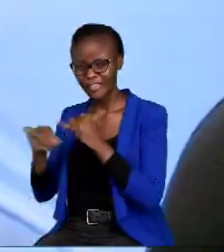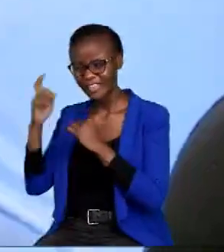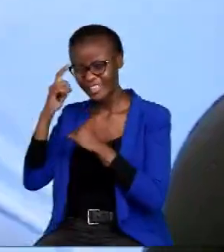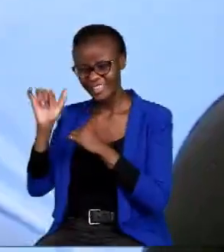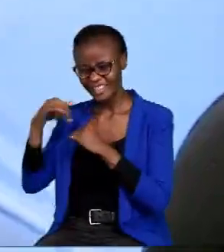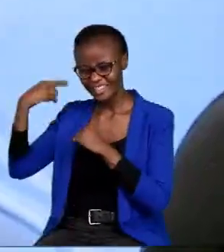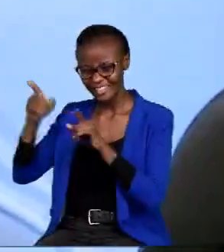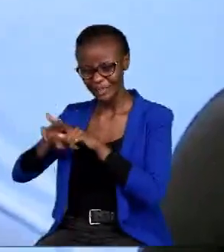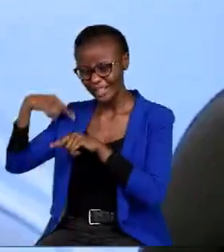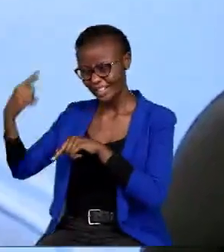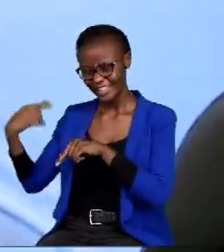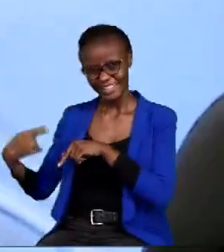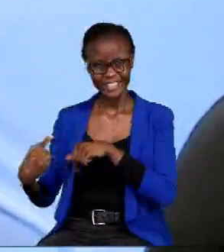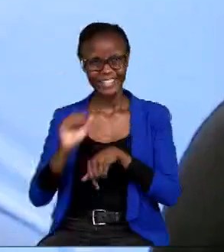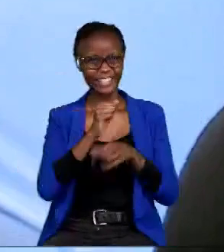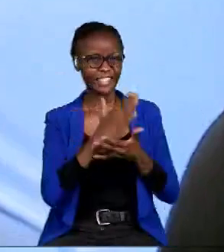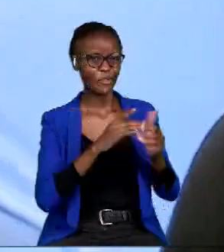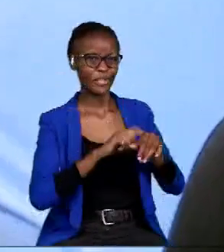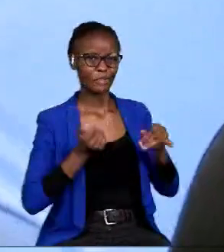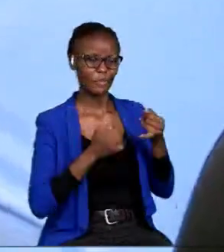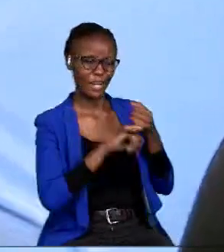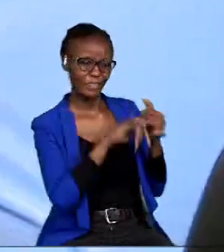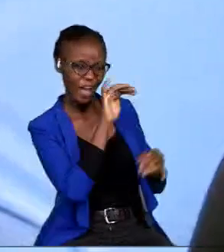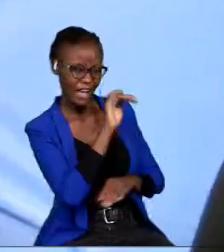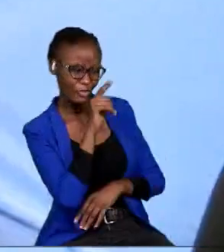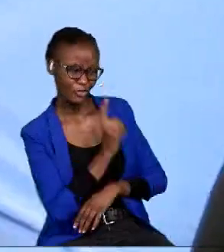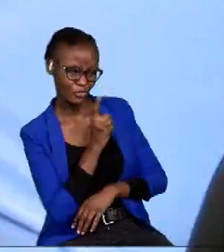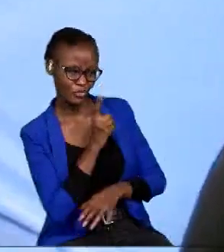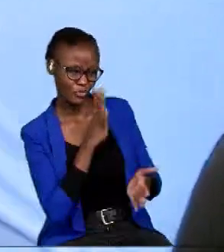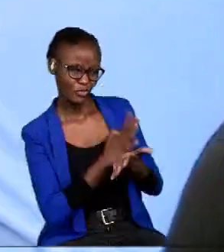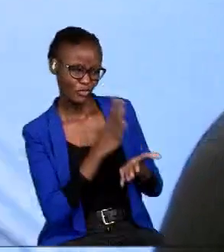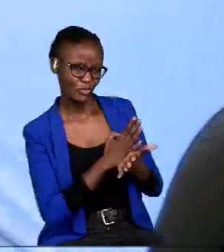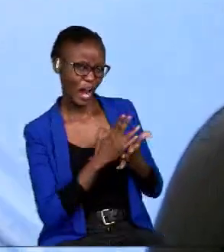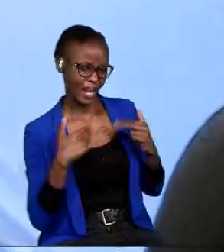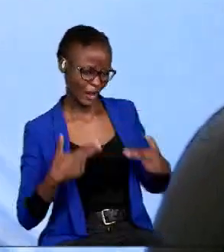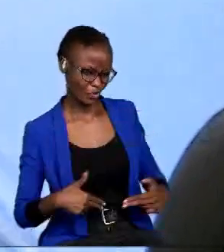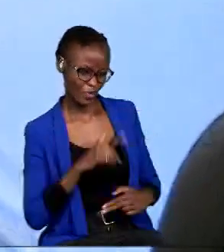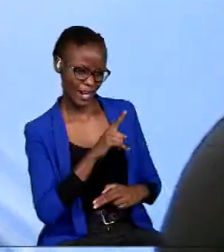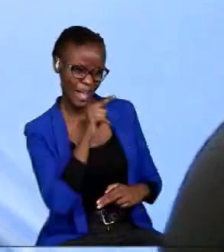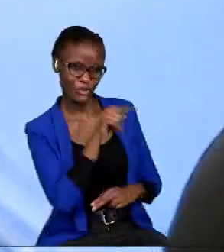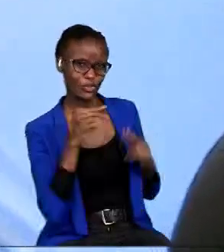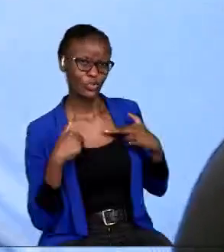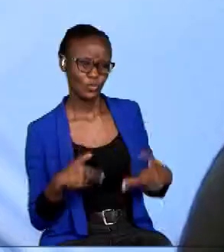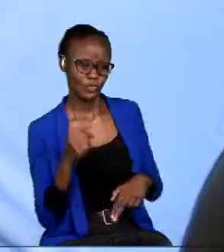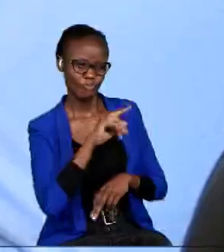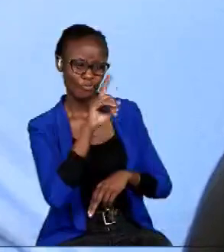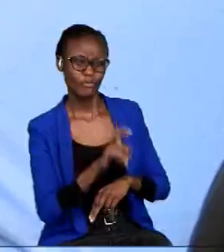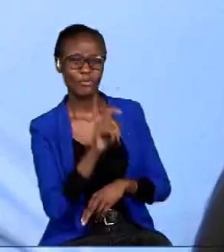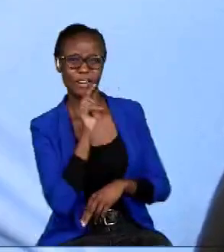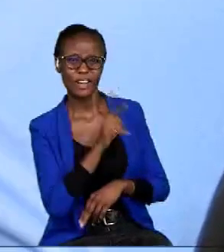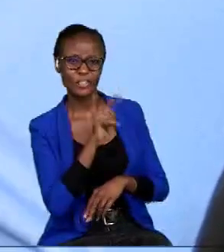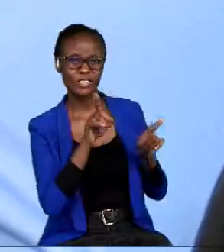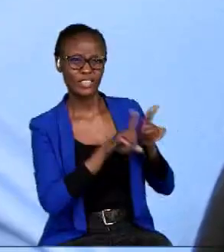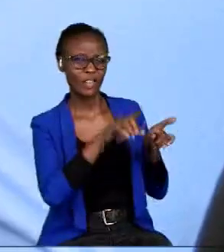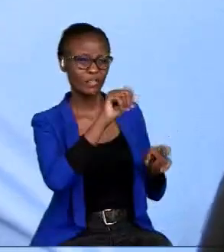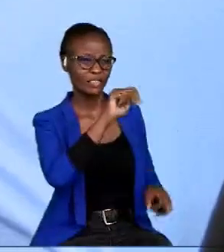Yeah, sometimes she'll even ask me, Are you human? You know, like, are you an